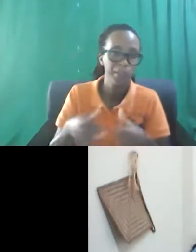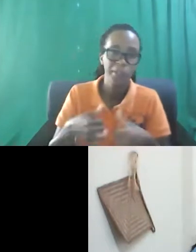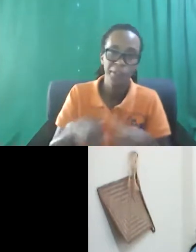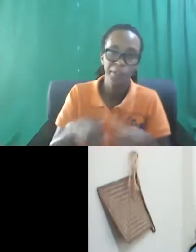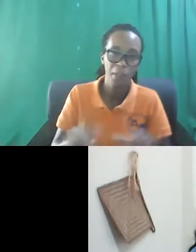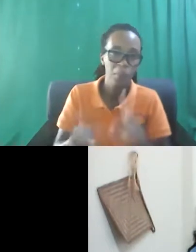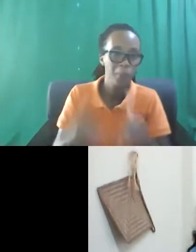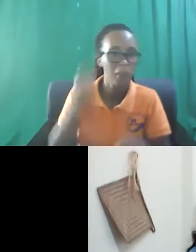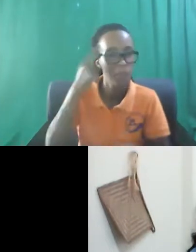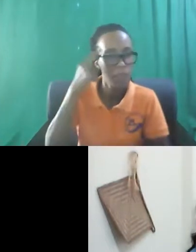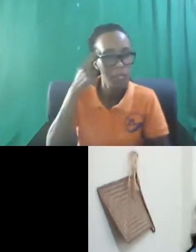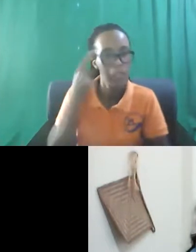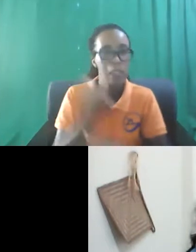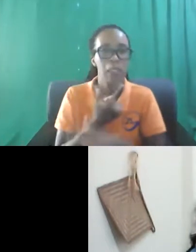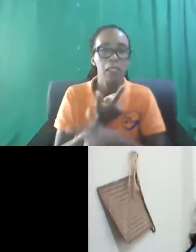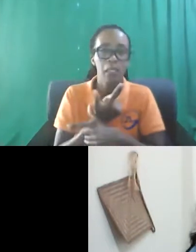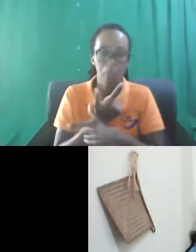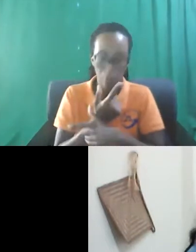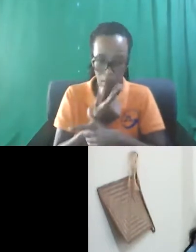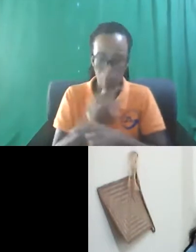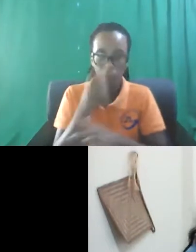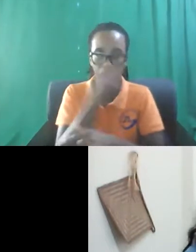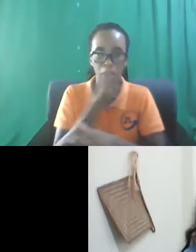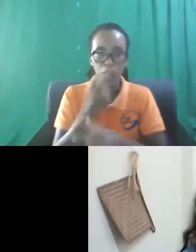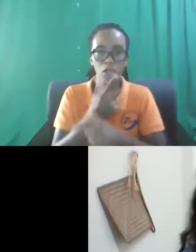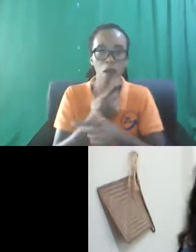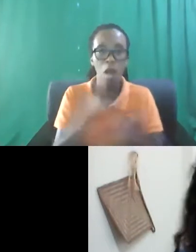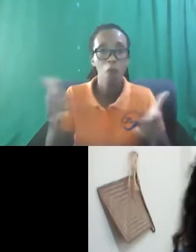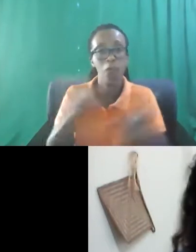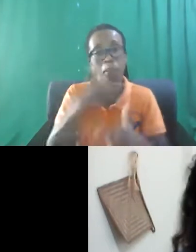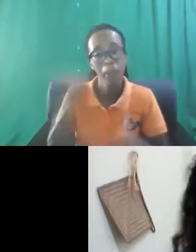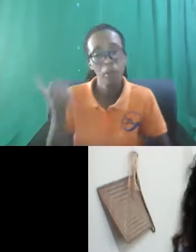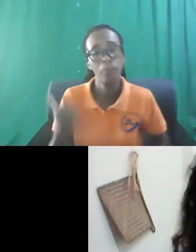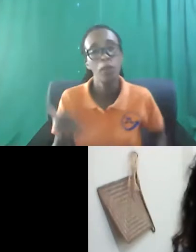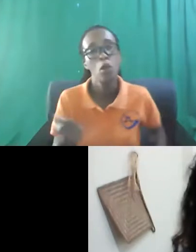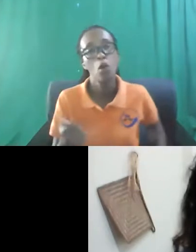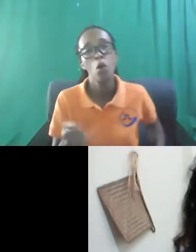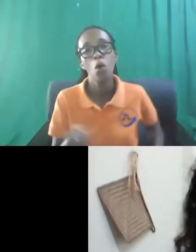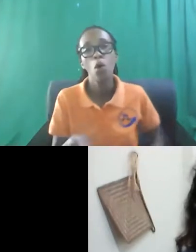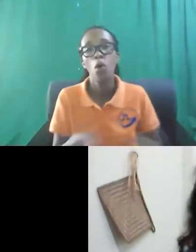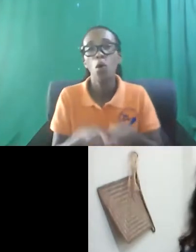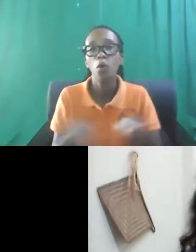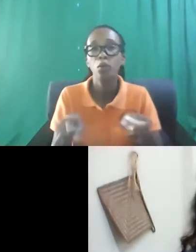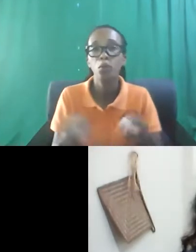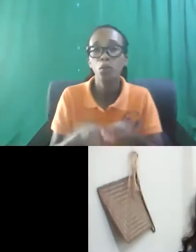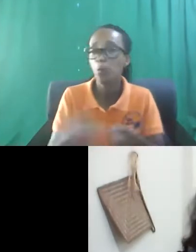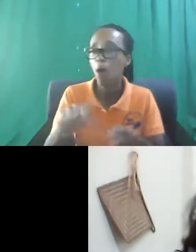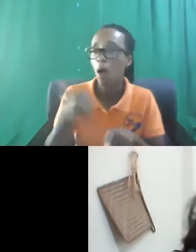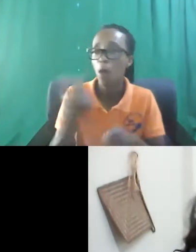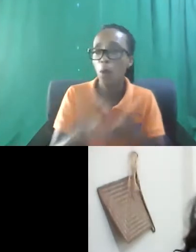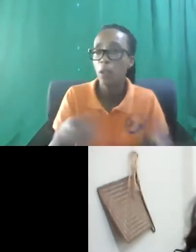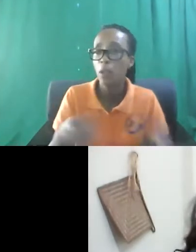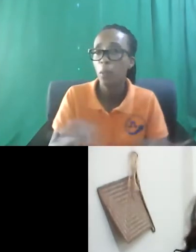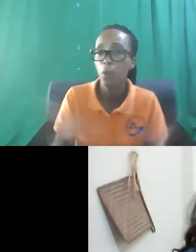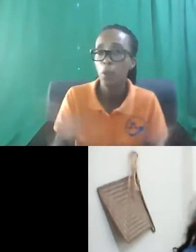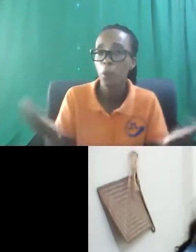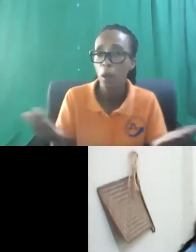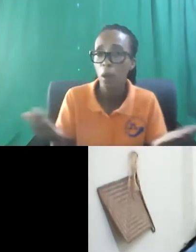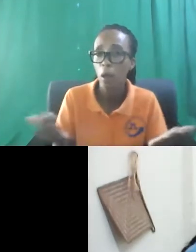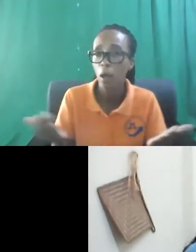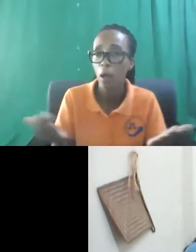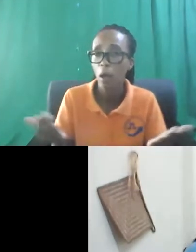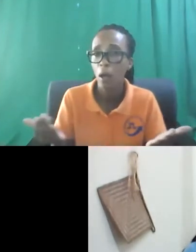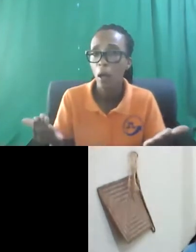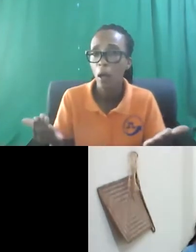are better. So that is one thing. The other thing I would say is, I know